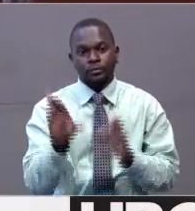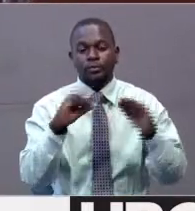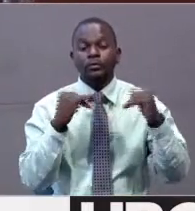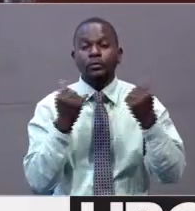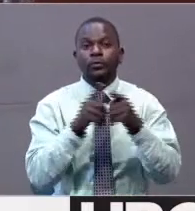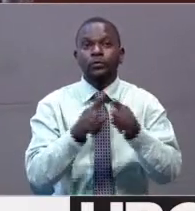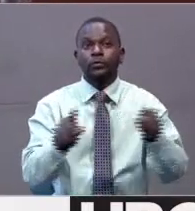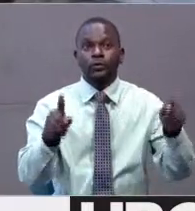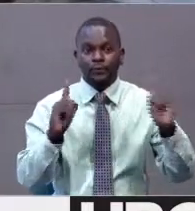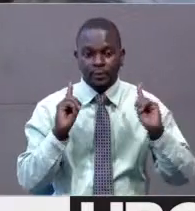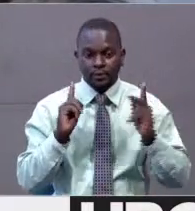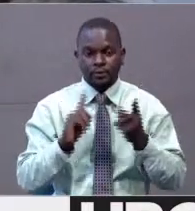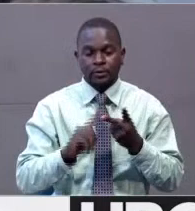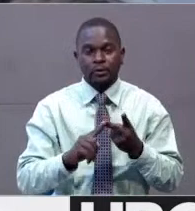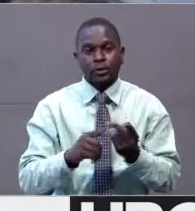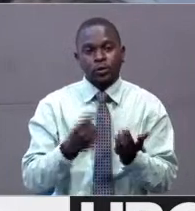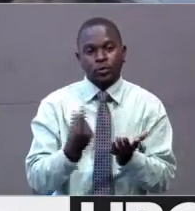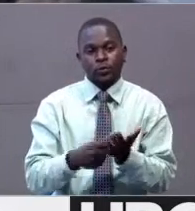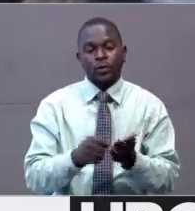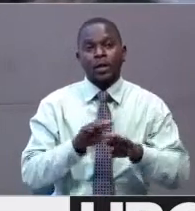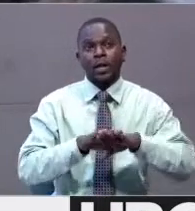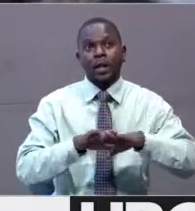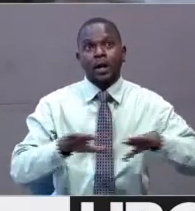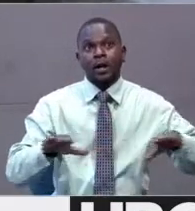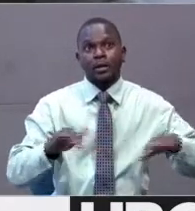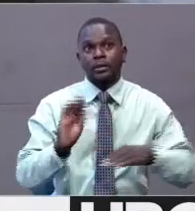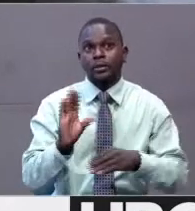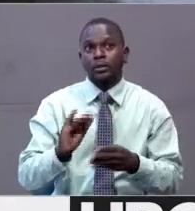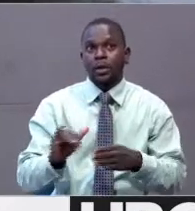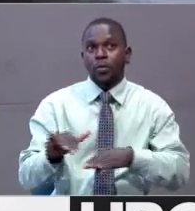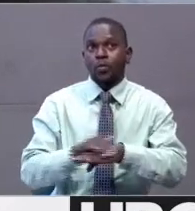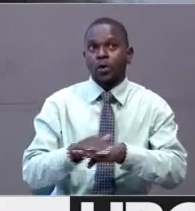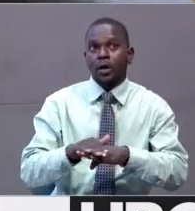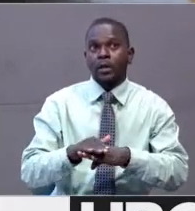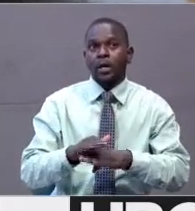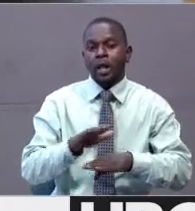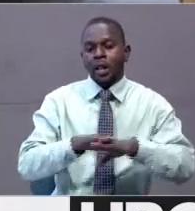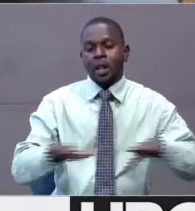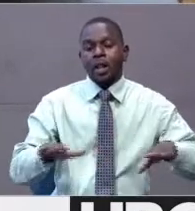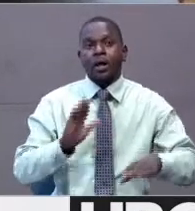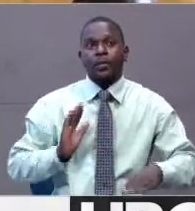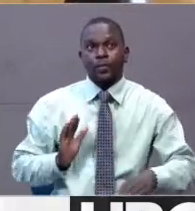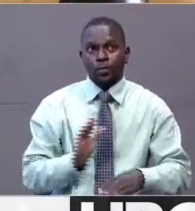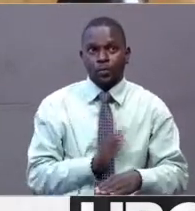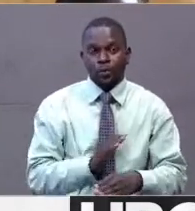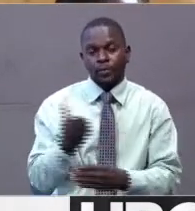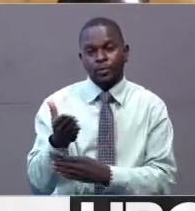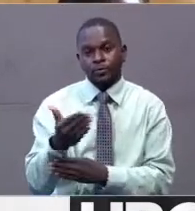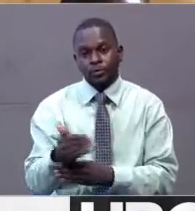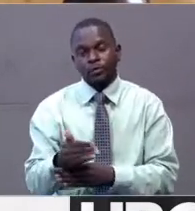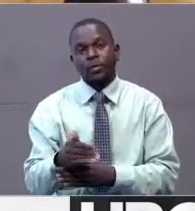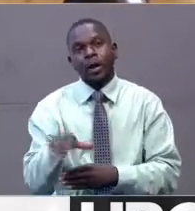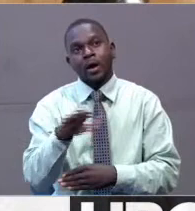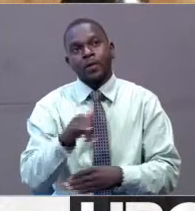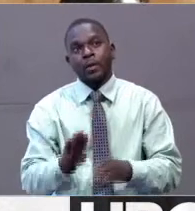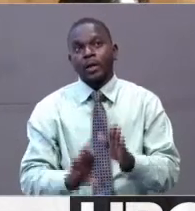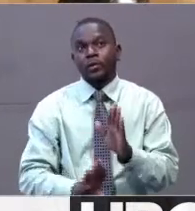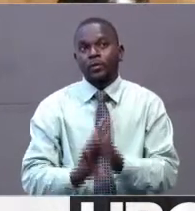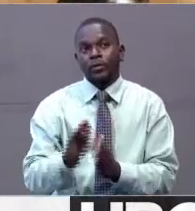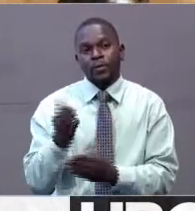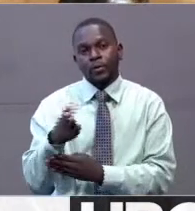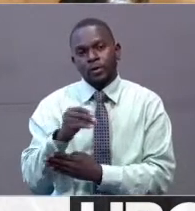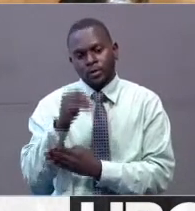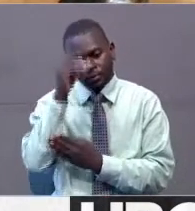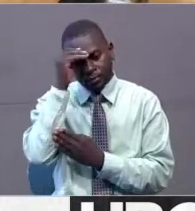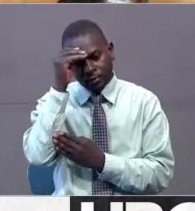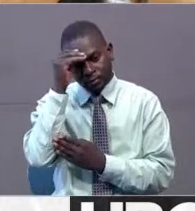Chambogo University, Uganda Land Commission, Buganda Land Board, Minister of Lands and Urban Development, Minister of Education